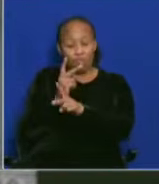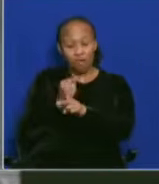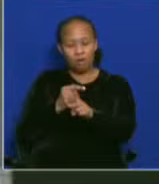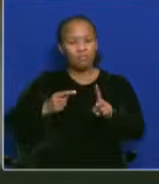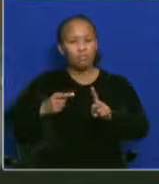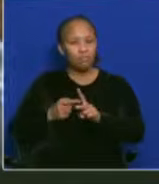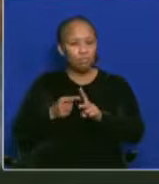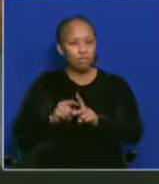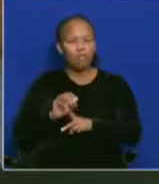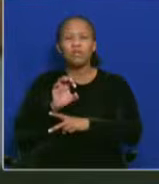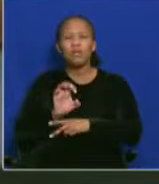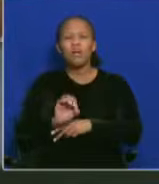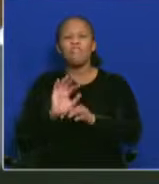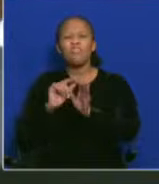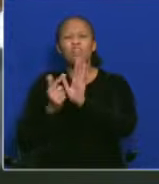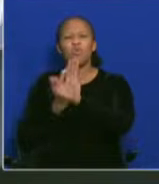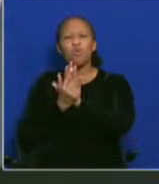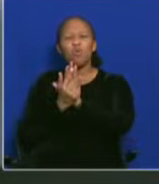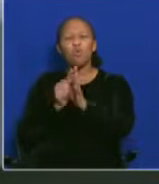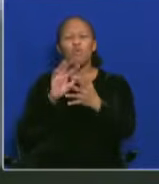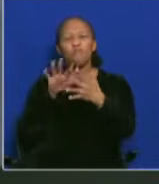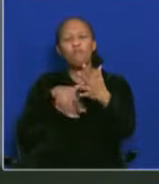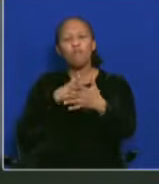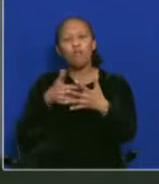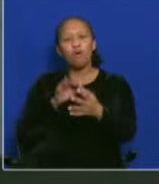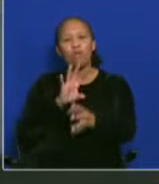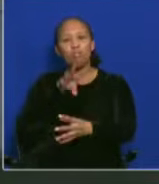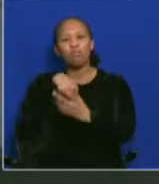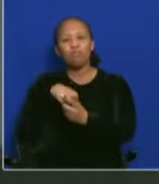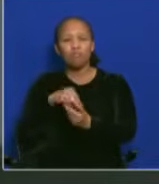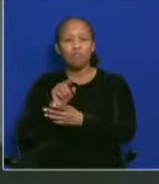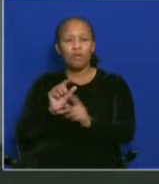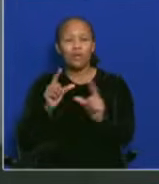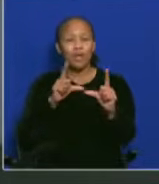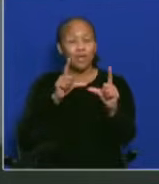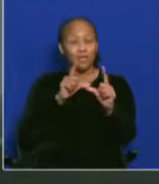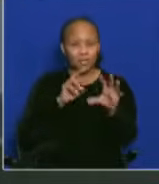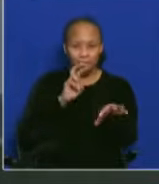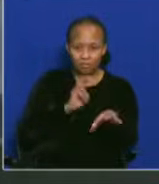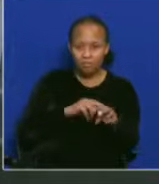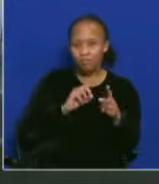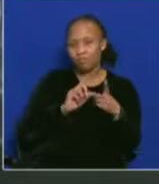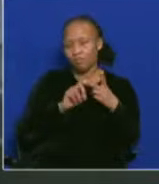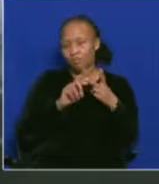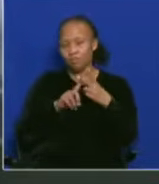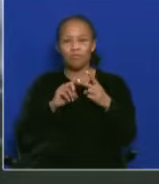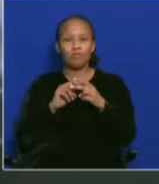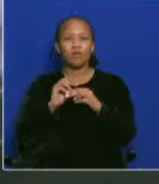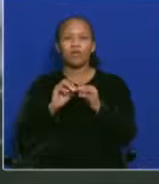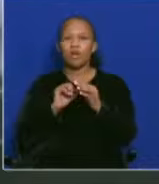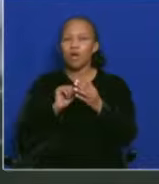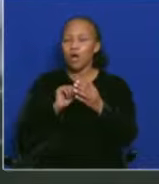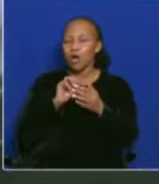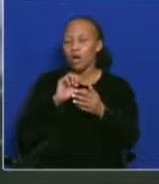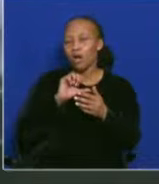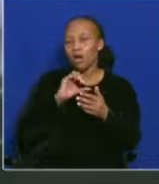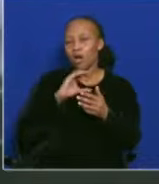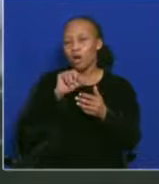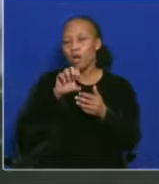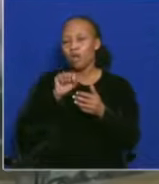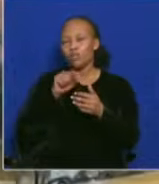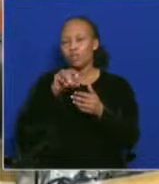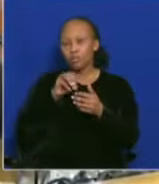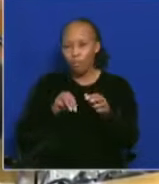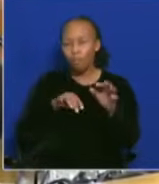framework, including licensing requirements, excise controls, customs supervision, record-keeping obligations,